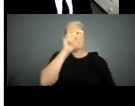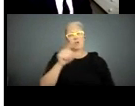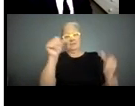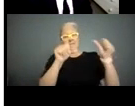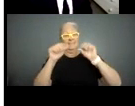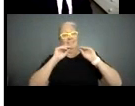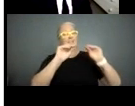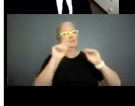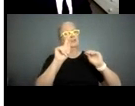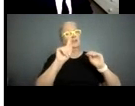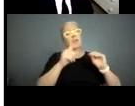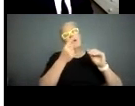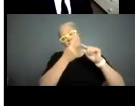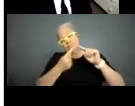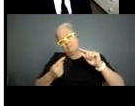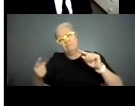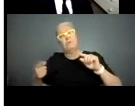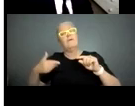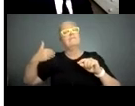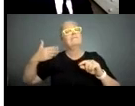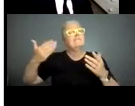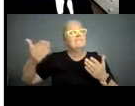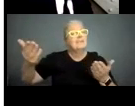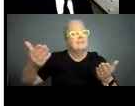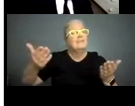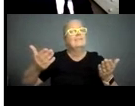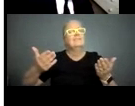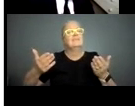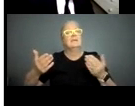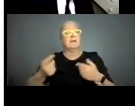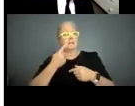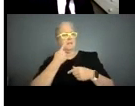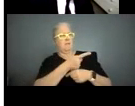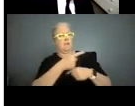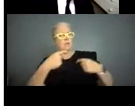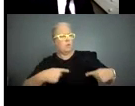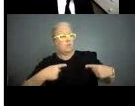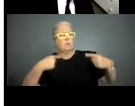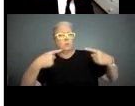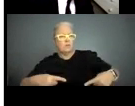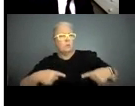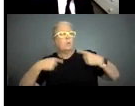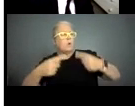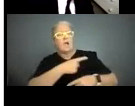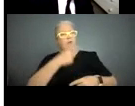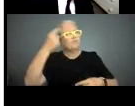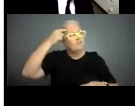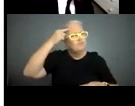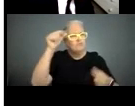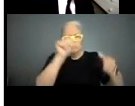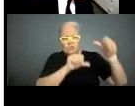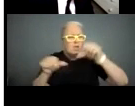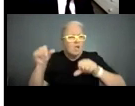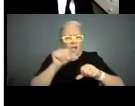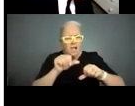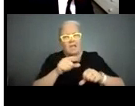of course, all the other children saw disabled person in a powerful position with knowledge, and it challenged their stereotype thinking.